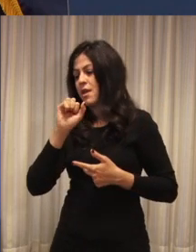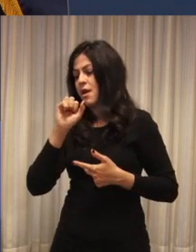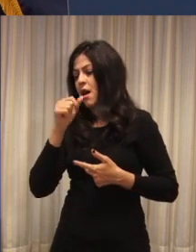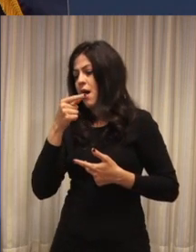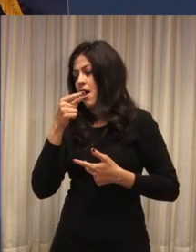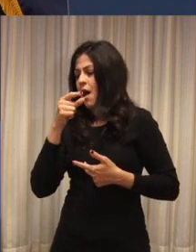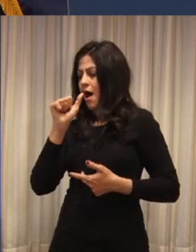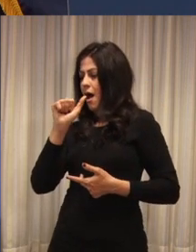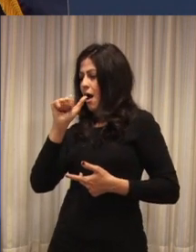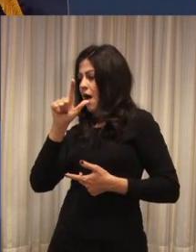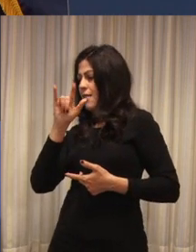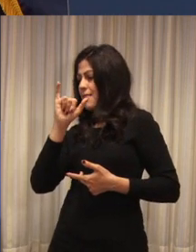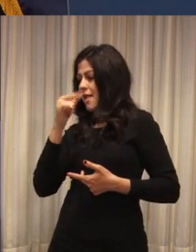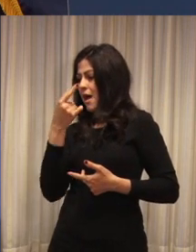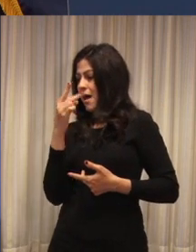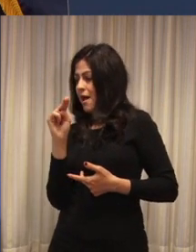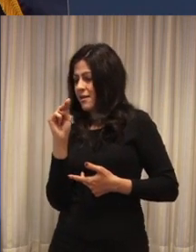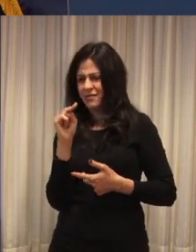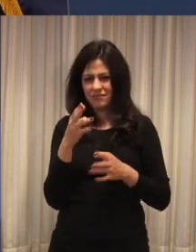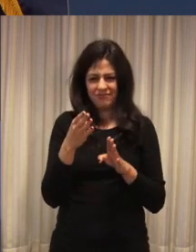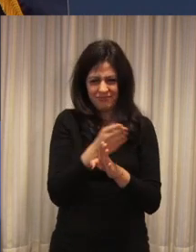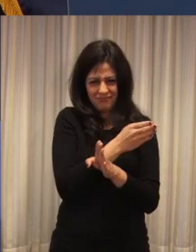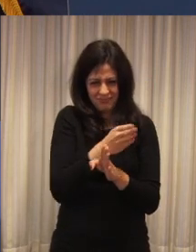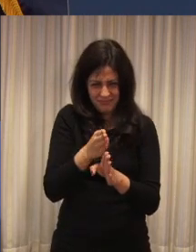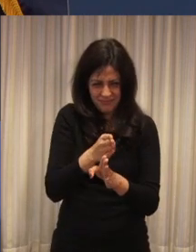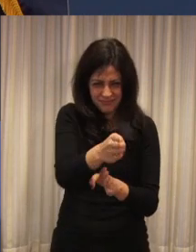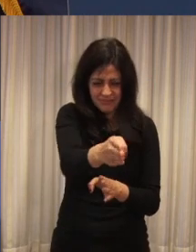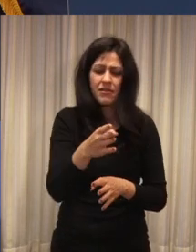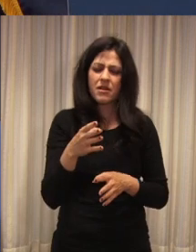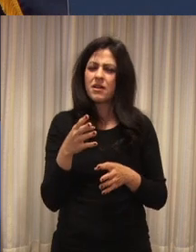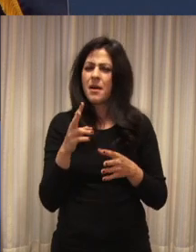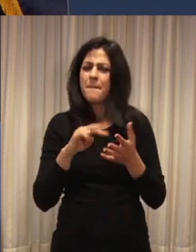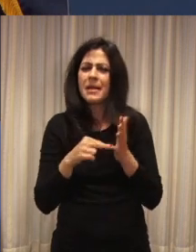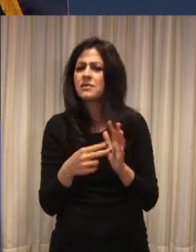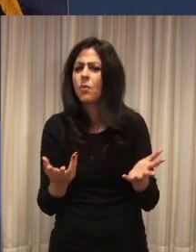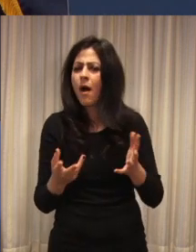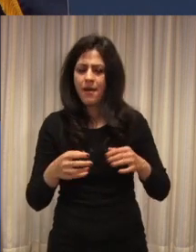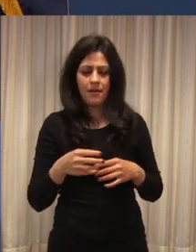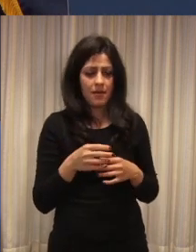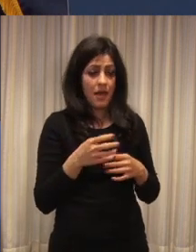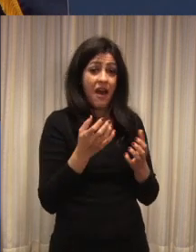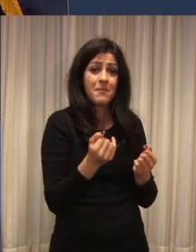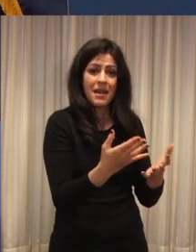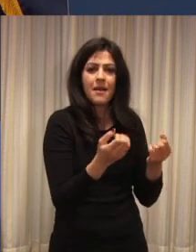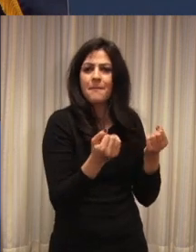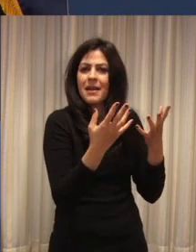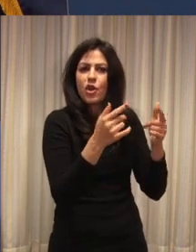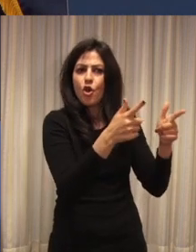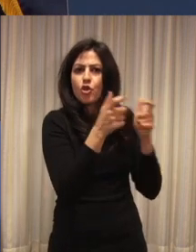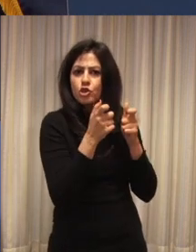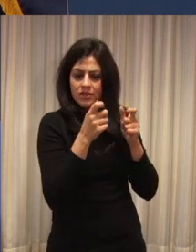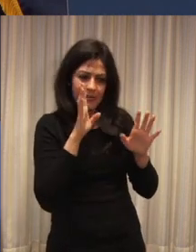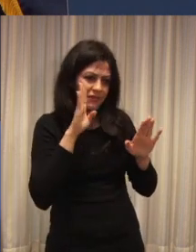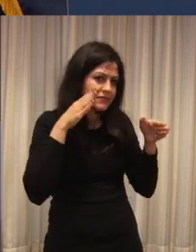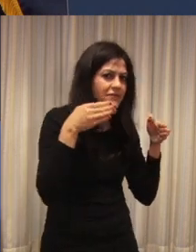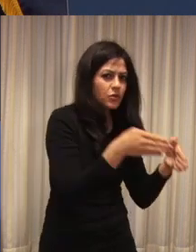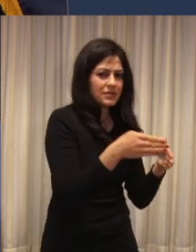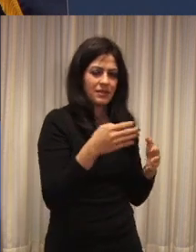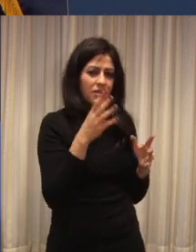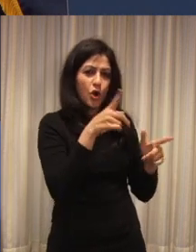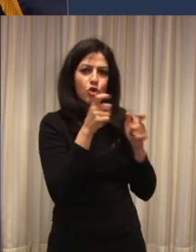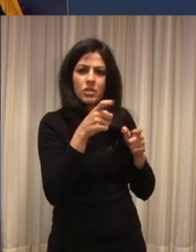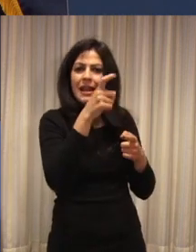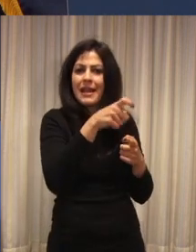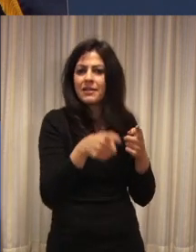of urgent things we need to do. I mean, we need to meet those urgent socioeconomic needs through recovery. We need